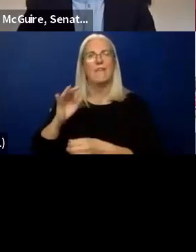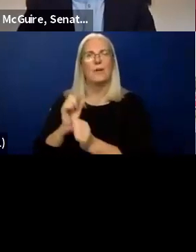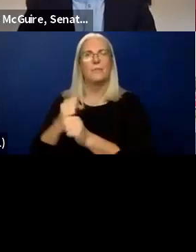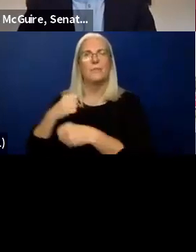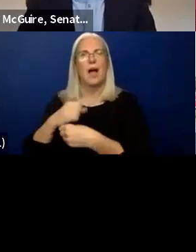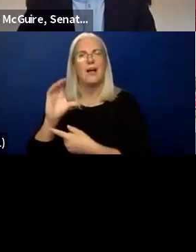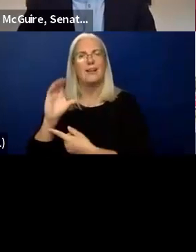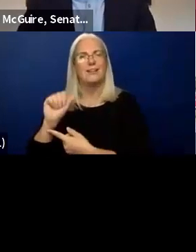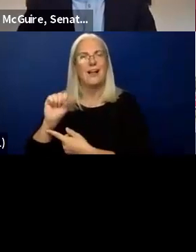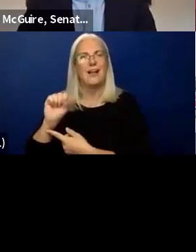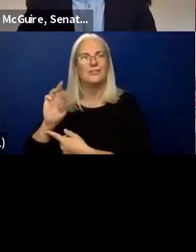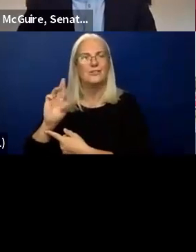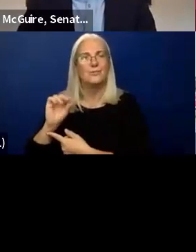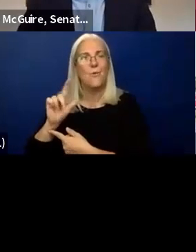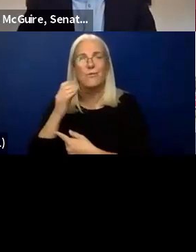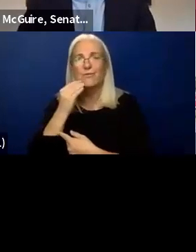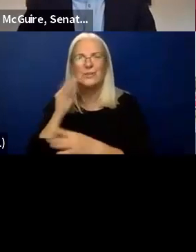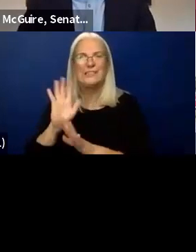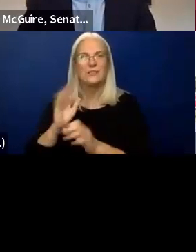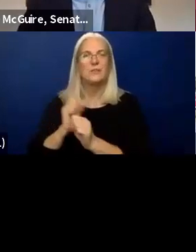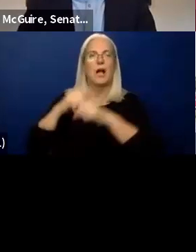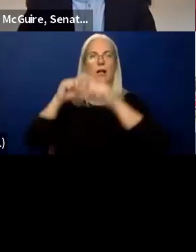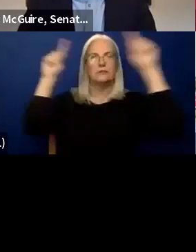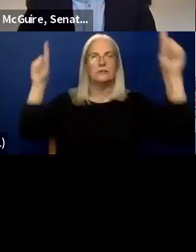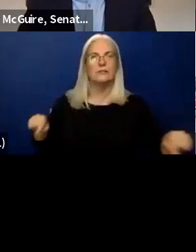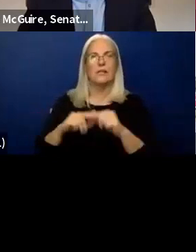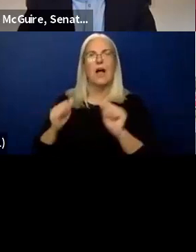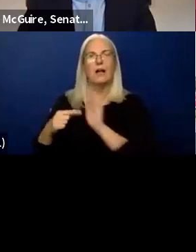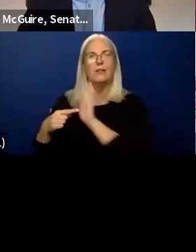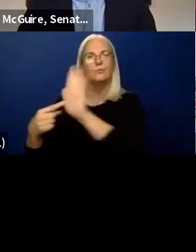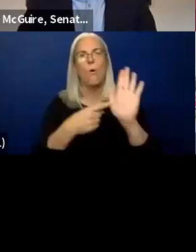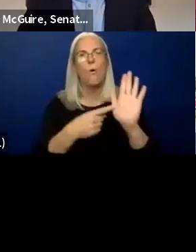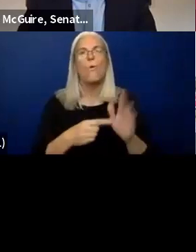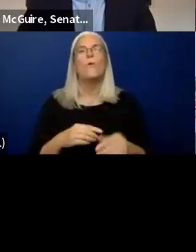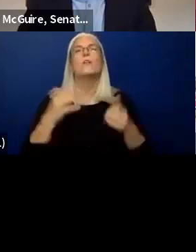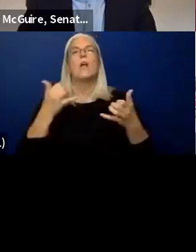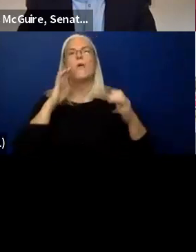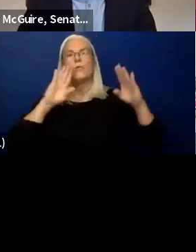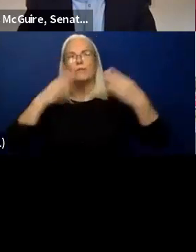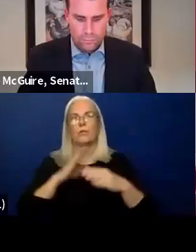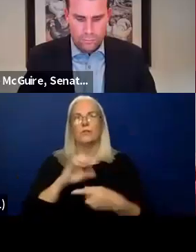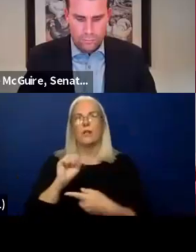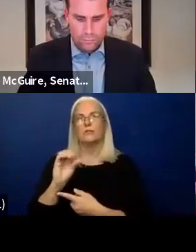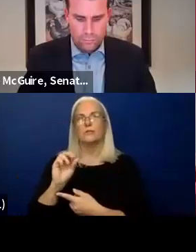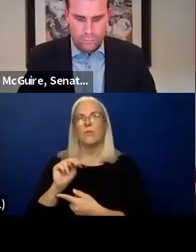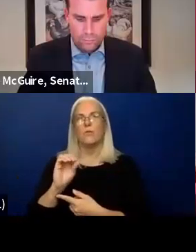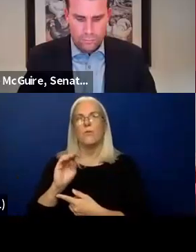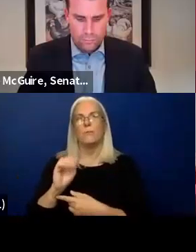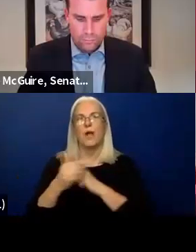For more on the update in Sonoma County, let's go to CAL FIRE Division Chief Ben Nichols. Ben?